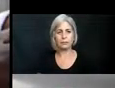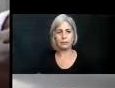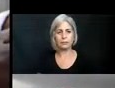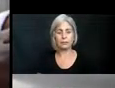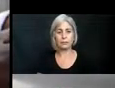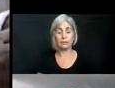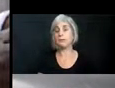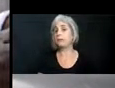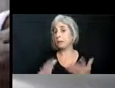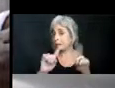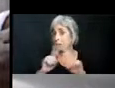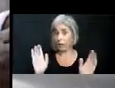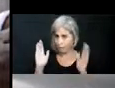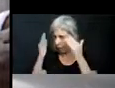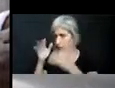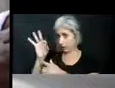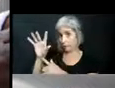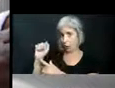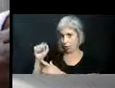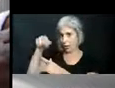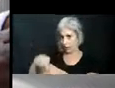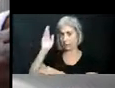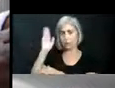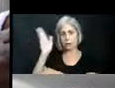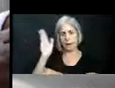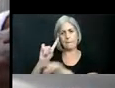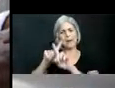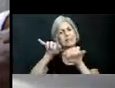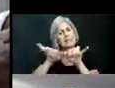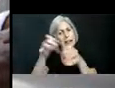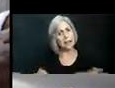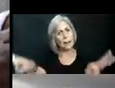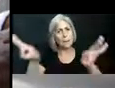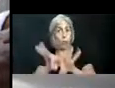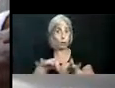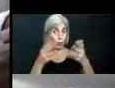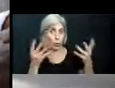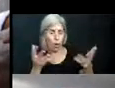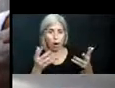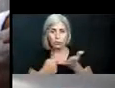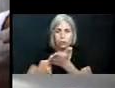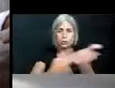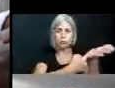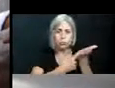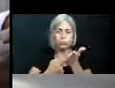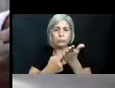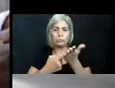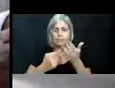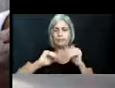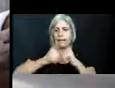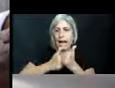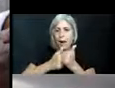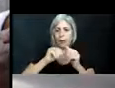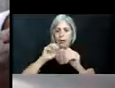So although we're focusing on Florida in this presentation, it's still important to talk about how climate change affects